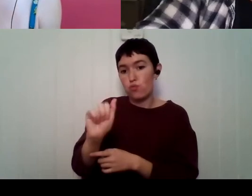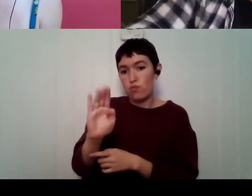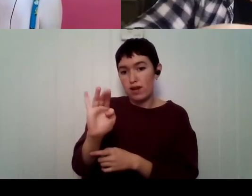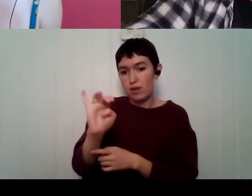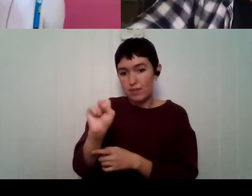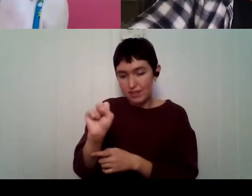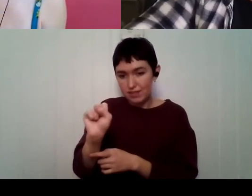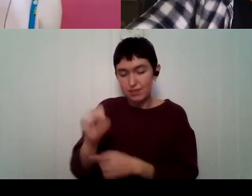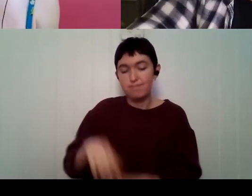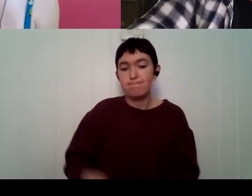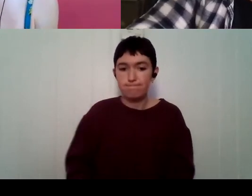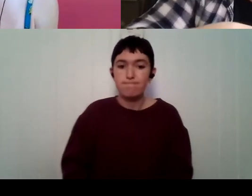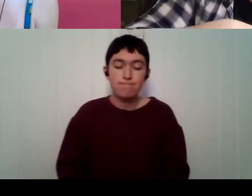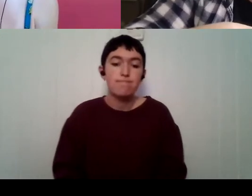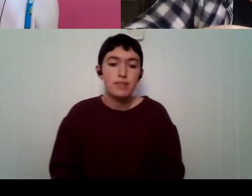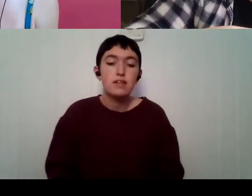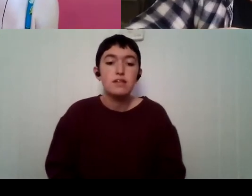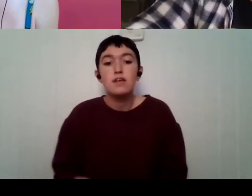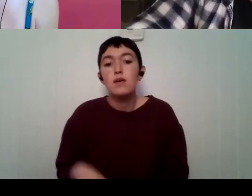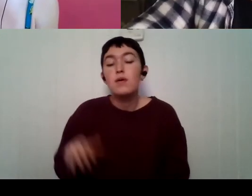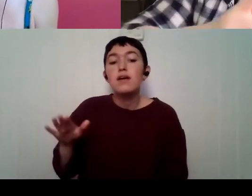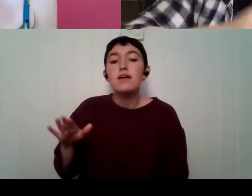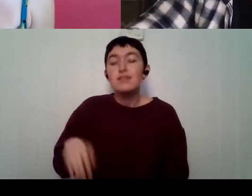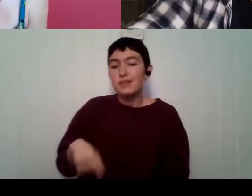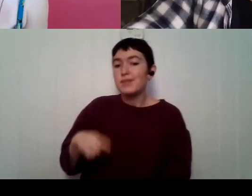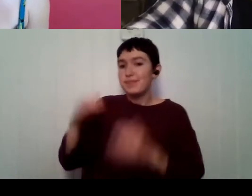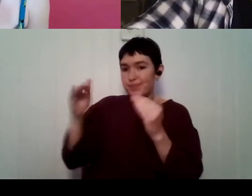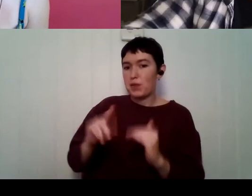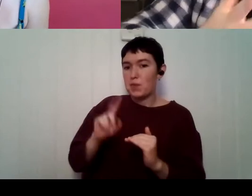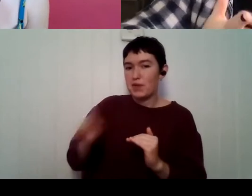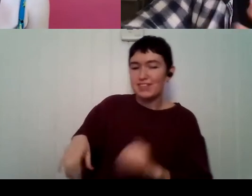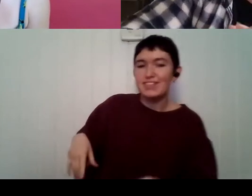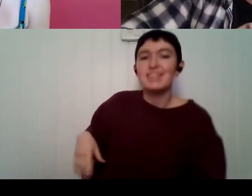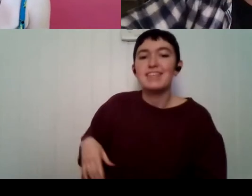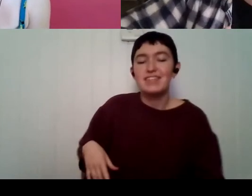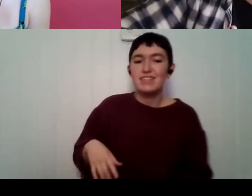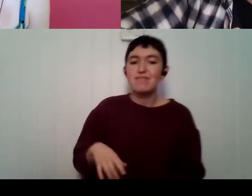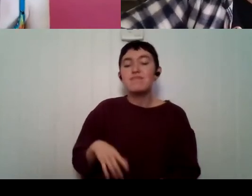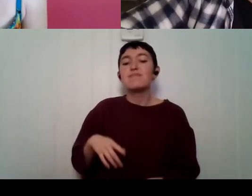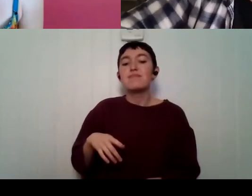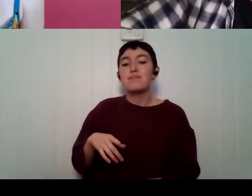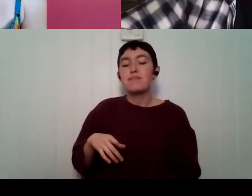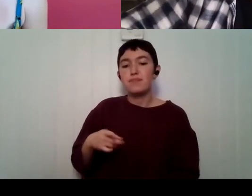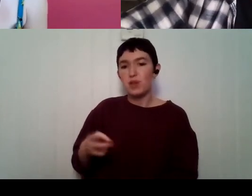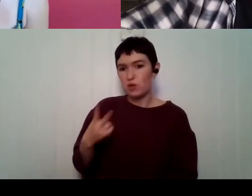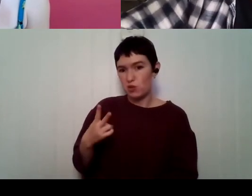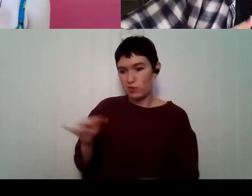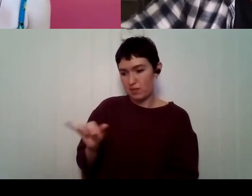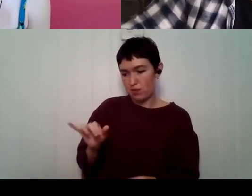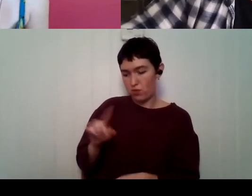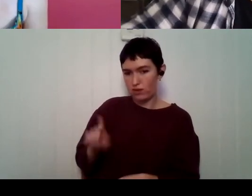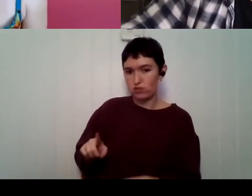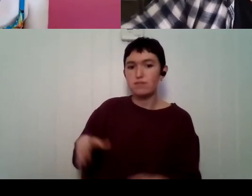question is from Pond Cove School in Cape Elizabeth, Maine. And there's another question. There's also the same question. Cool. Have you ever met Jane